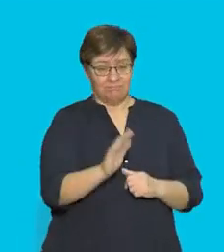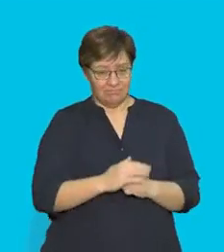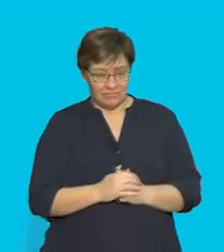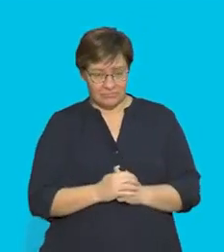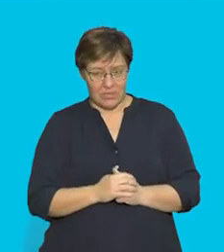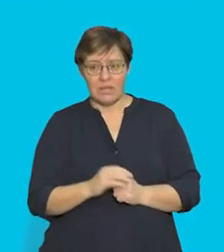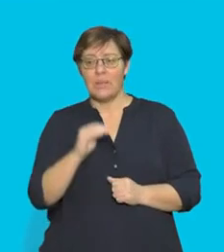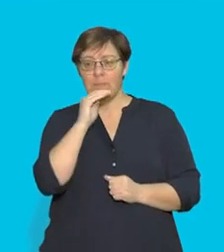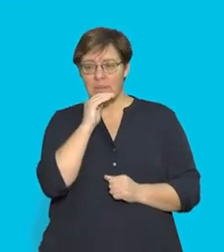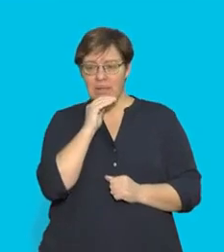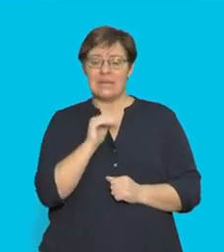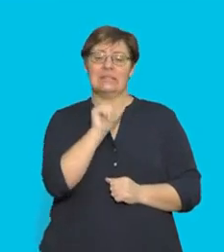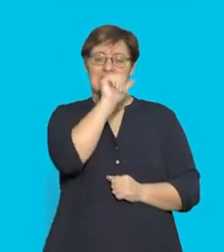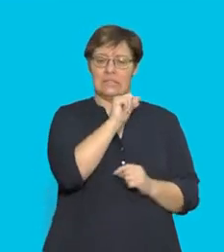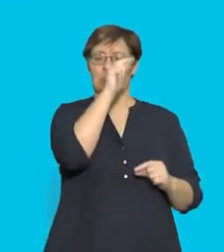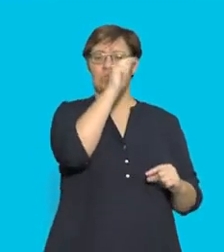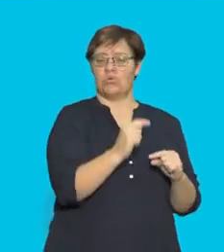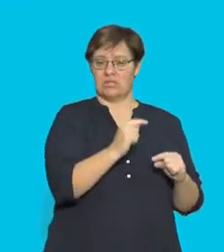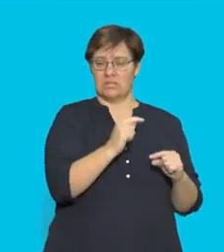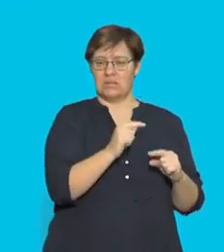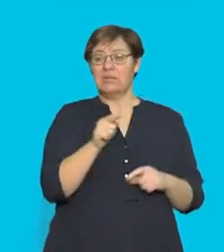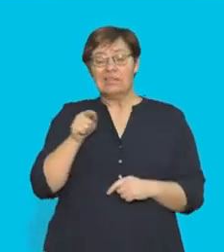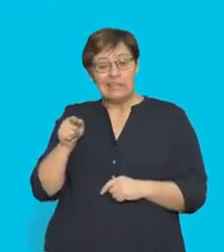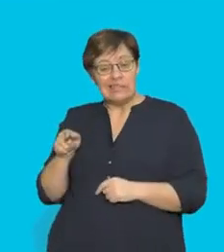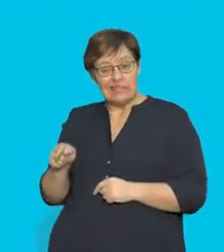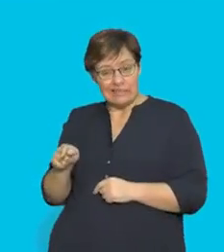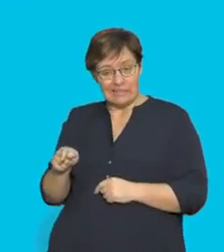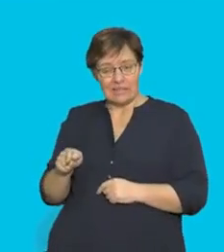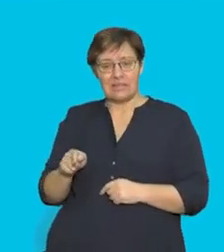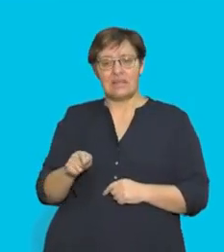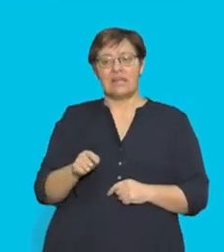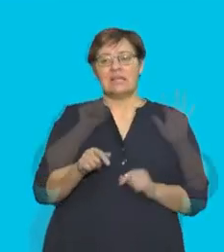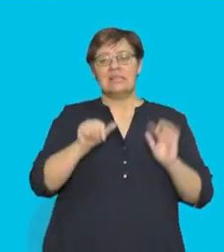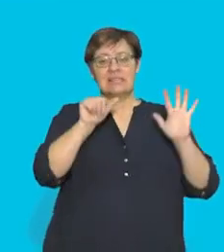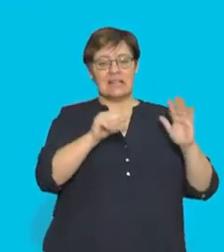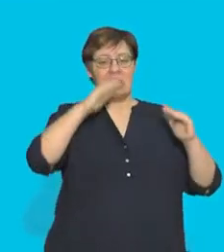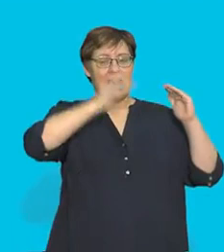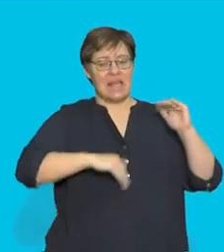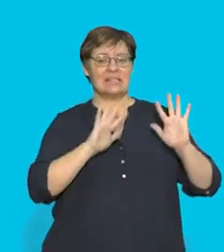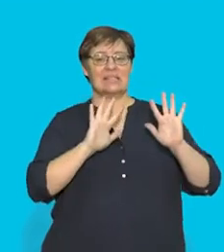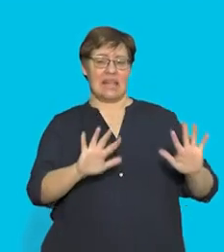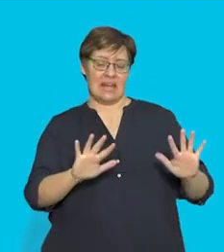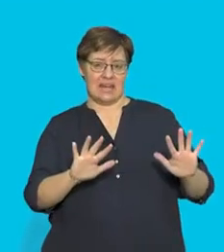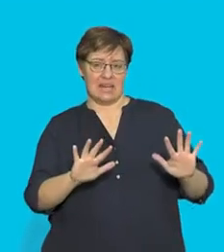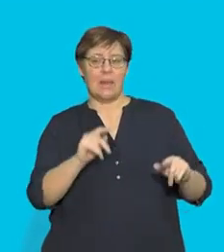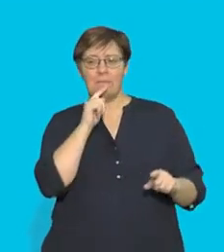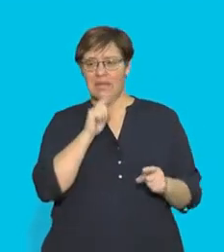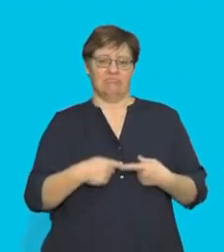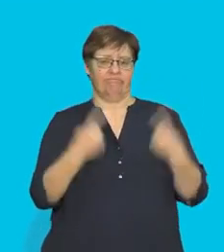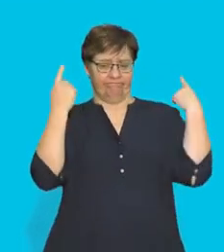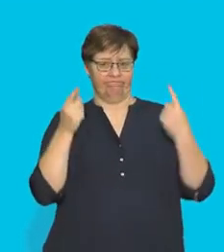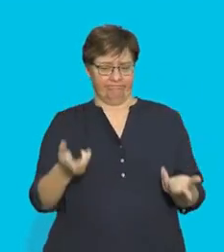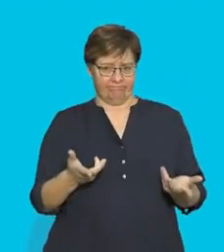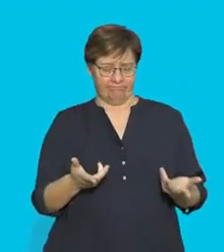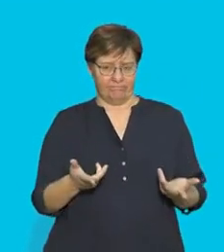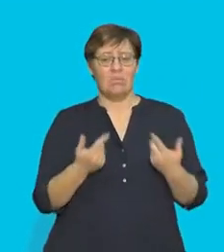sides. So in this case, 6 is the shorter side. So in this case, 6 is less than 10. So we will have the